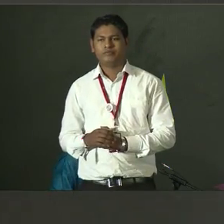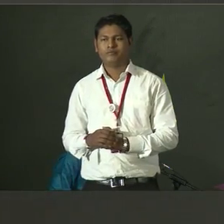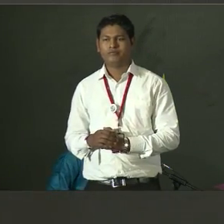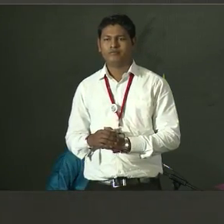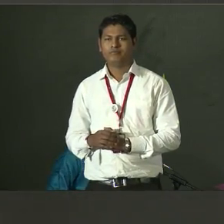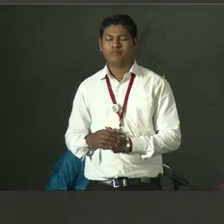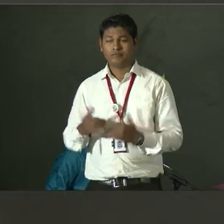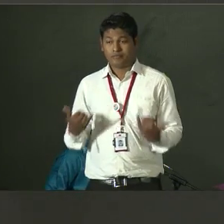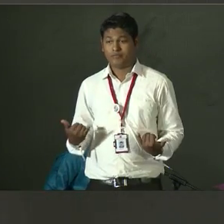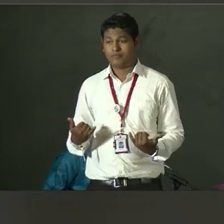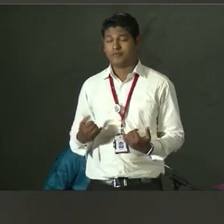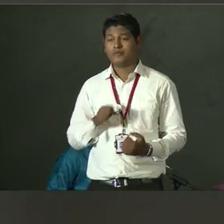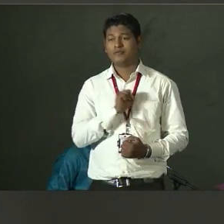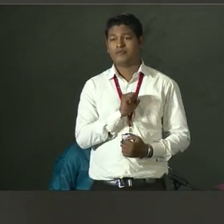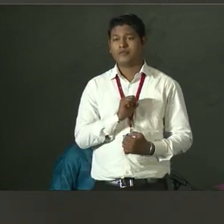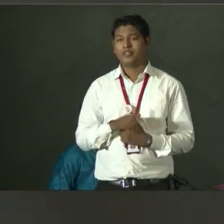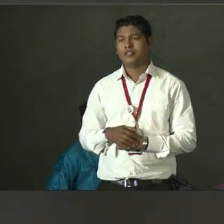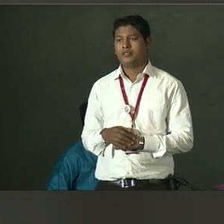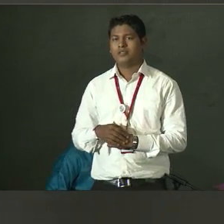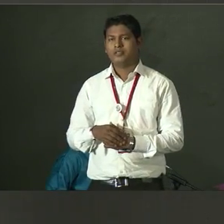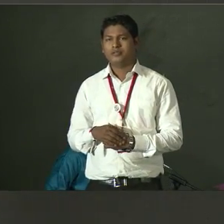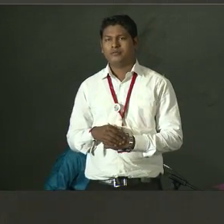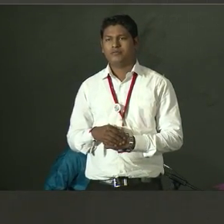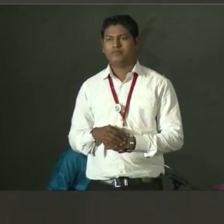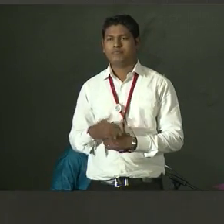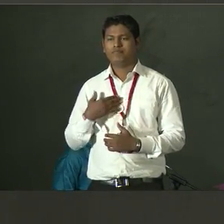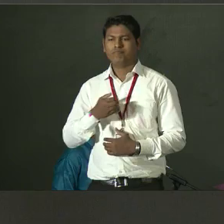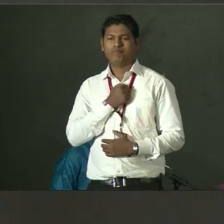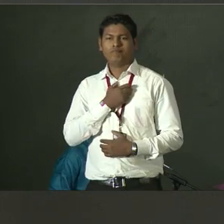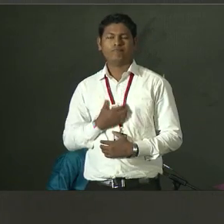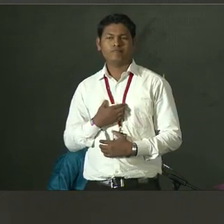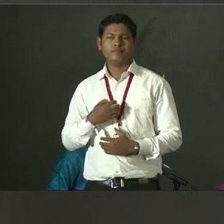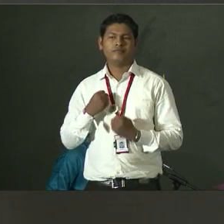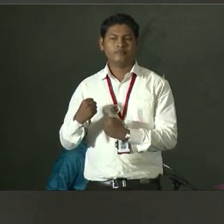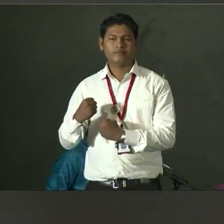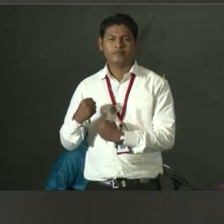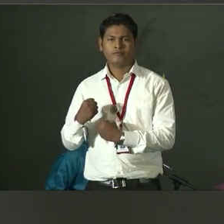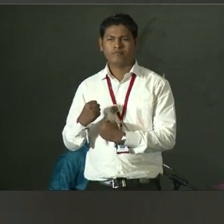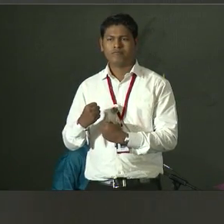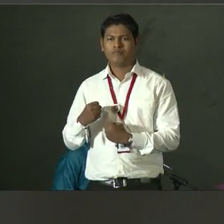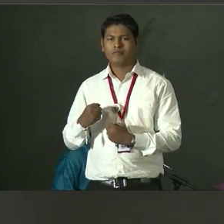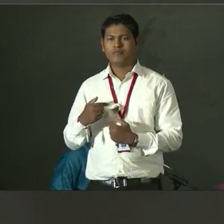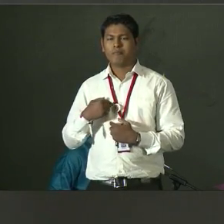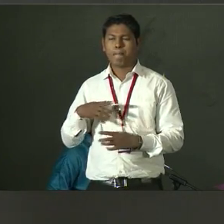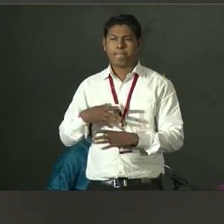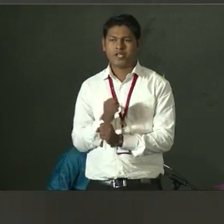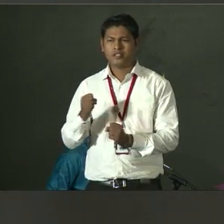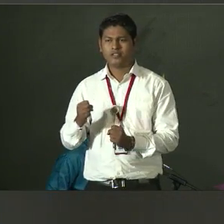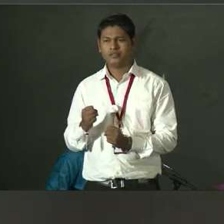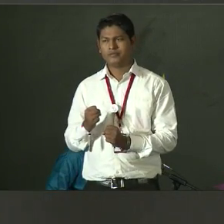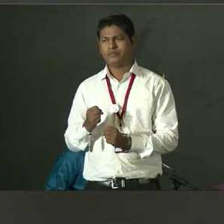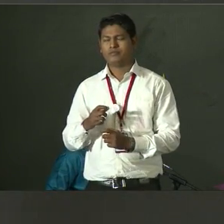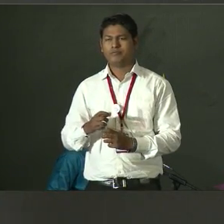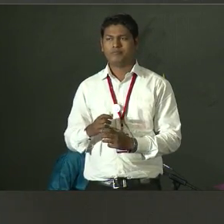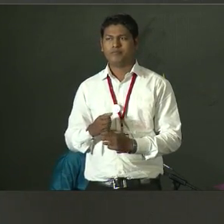profession. And now, to humbly put it, I would say I have made many of my